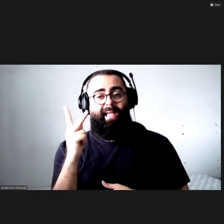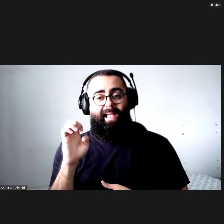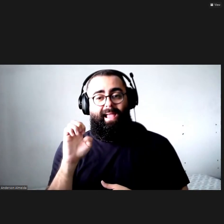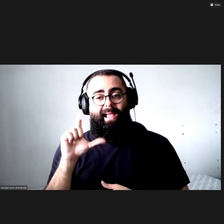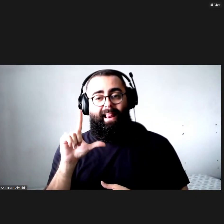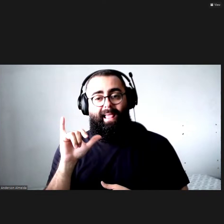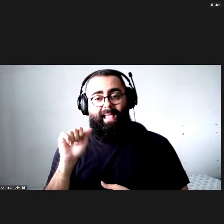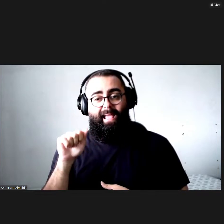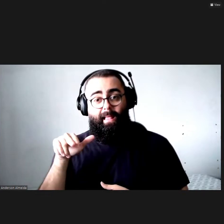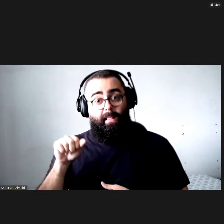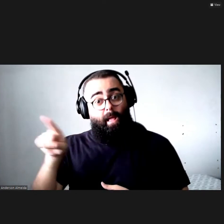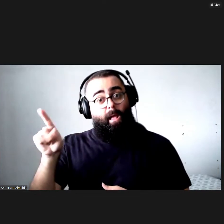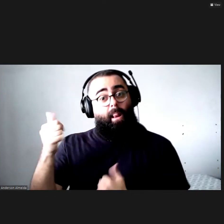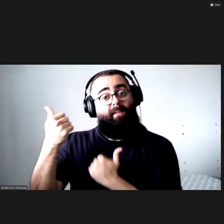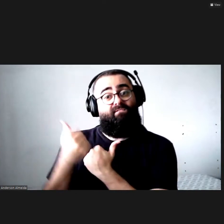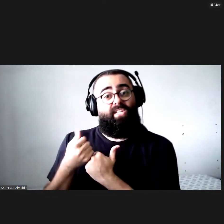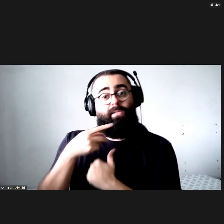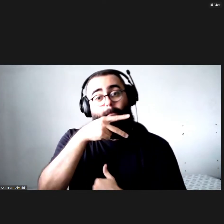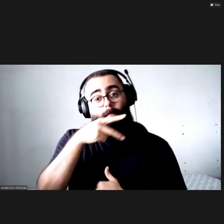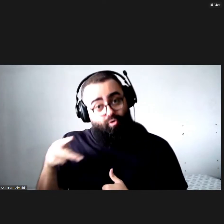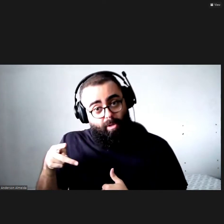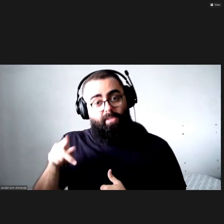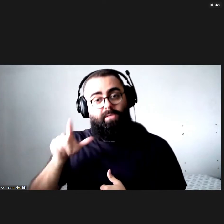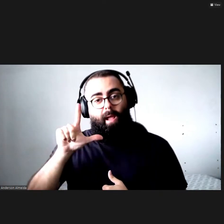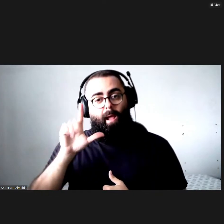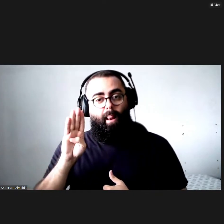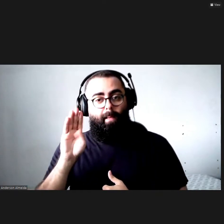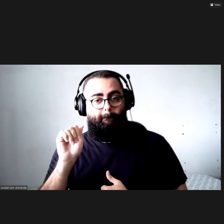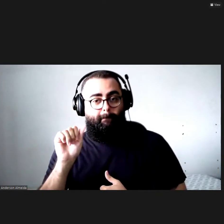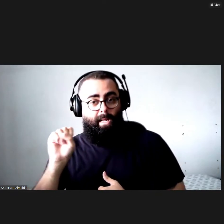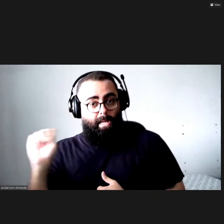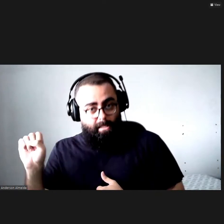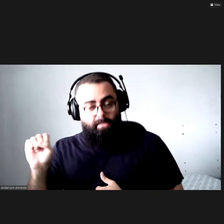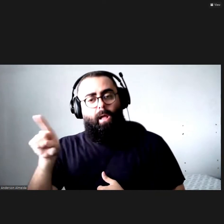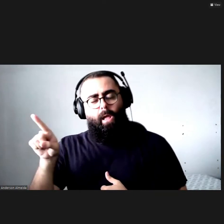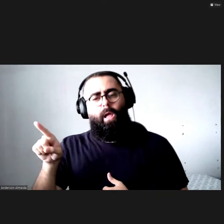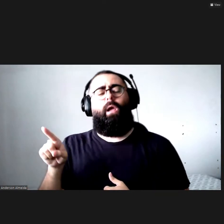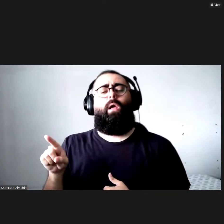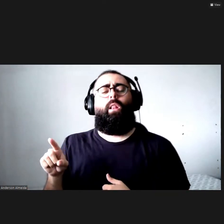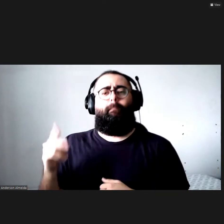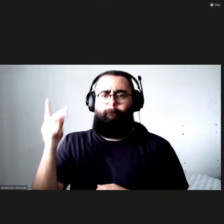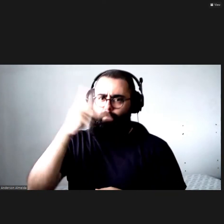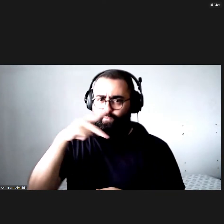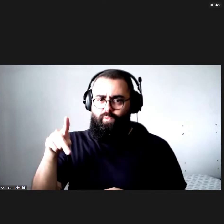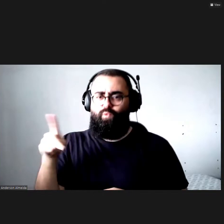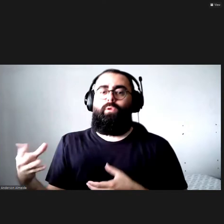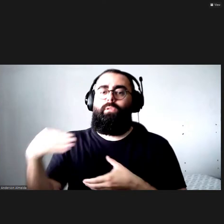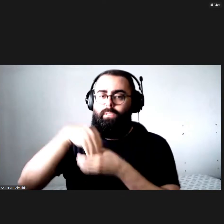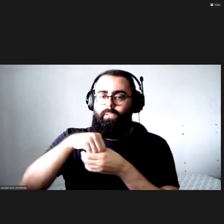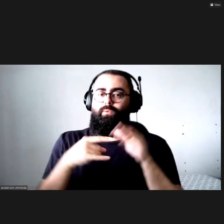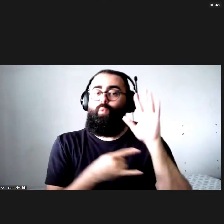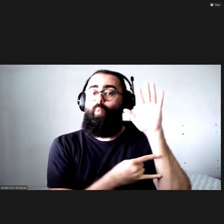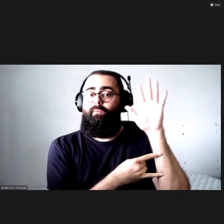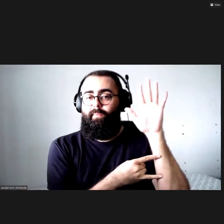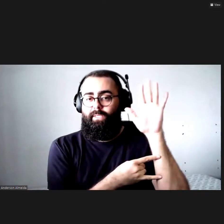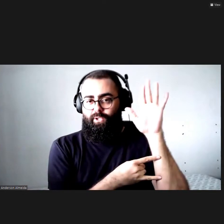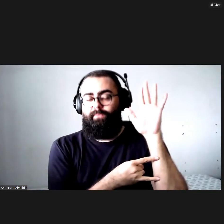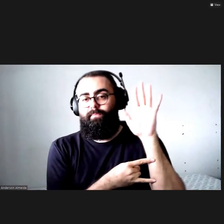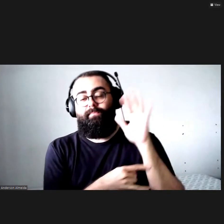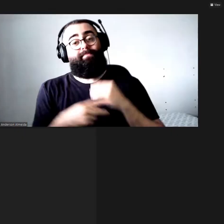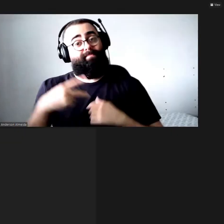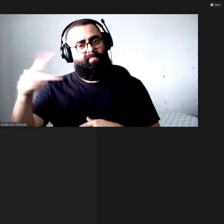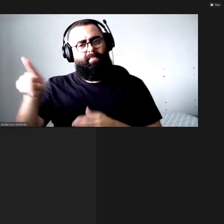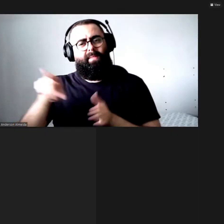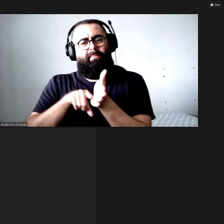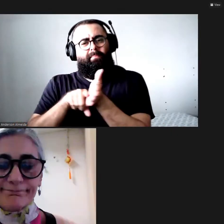the Vice President of LBAS and is a full professor at the Federal University of Minas Gerais. Her work in